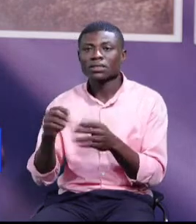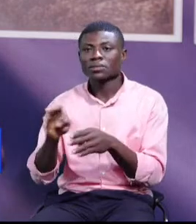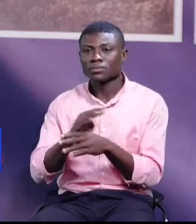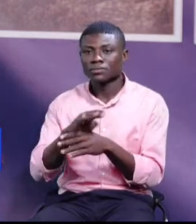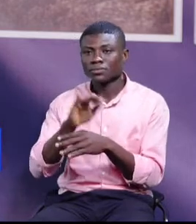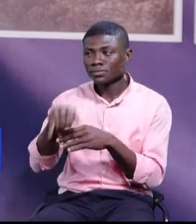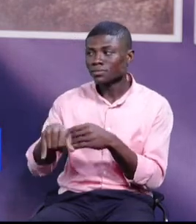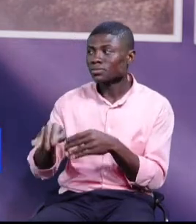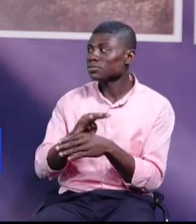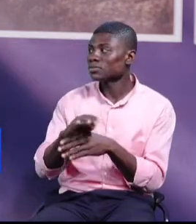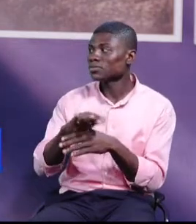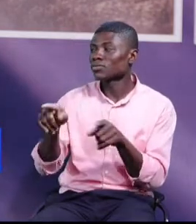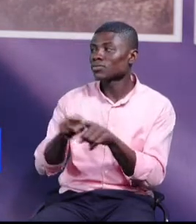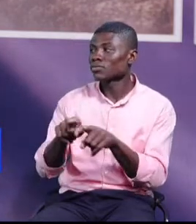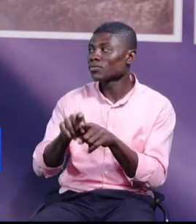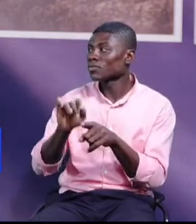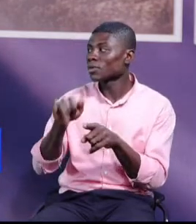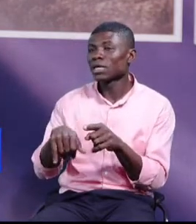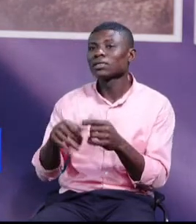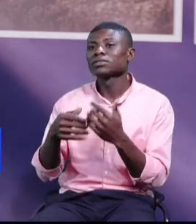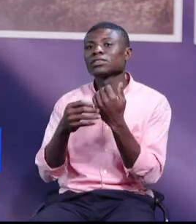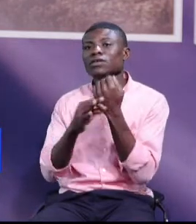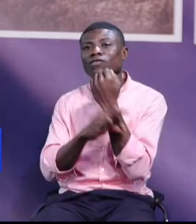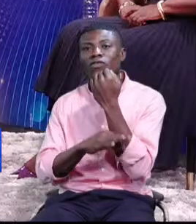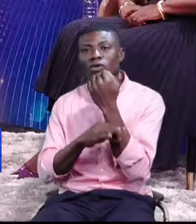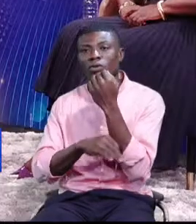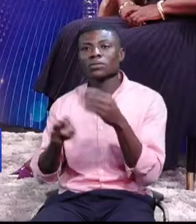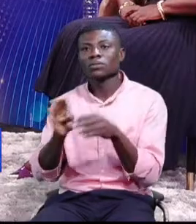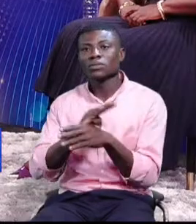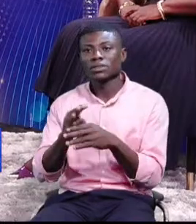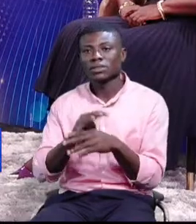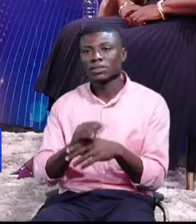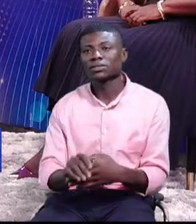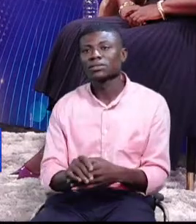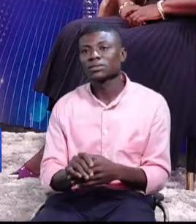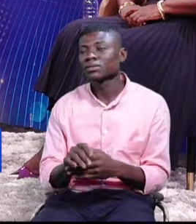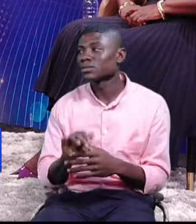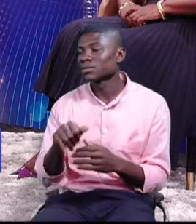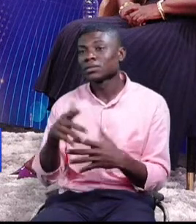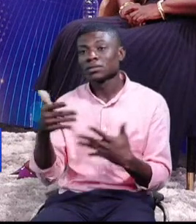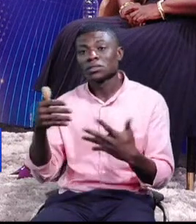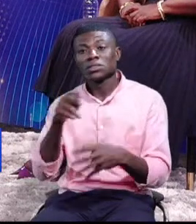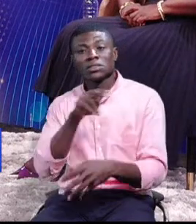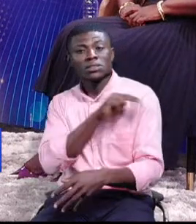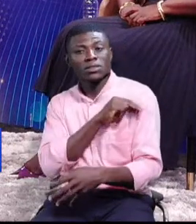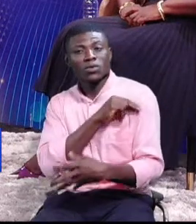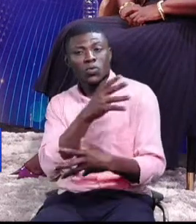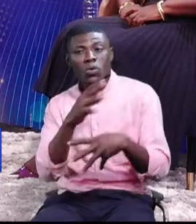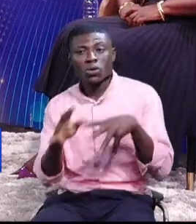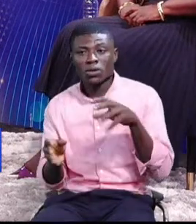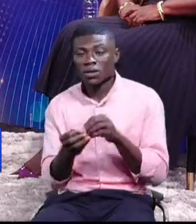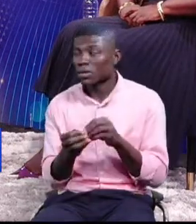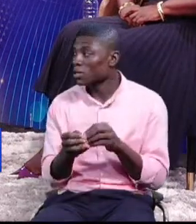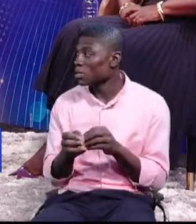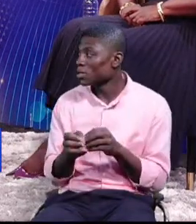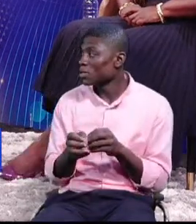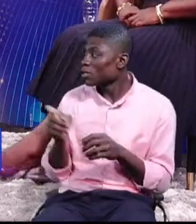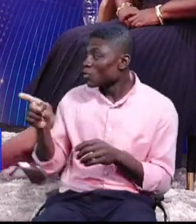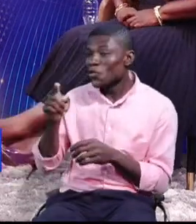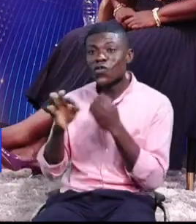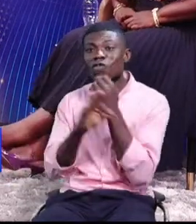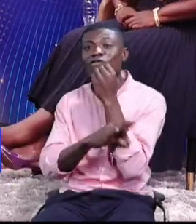that company is deemed as a foreign company, straight out. Nadia, do you want to add something to it? Are you a foreigner?